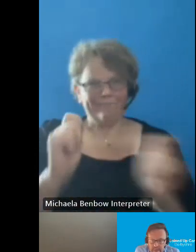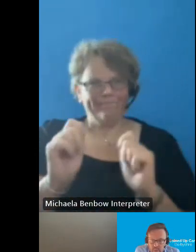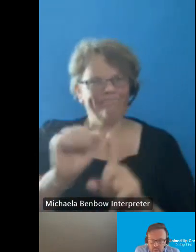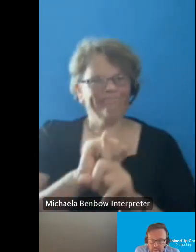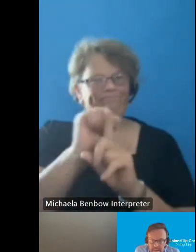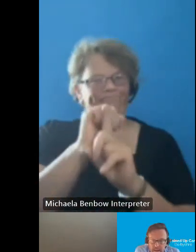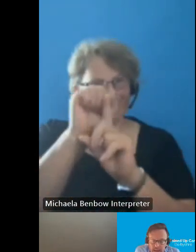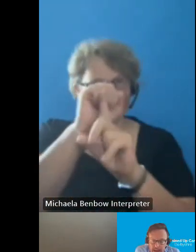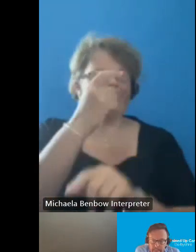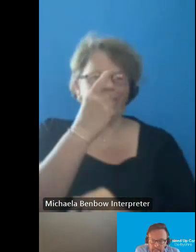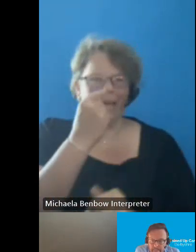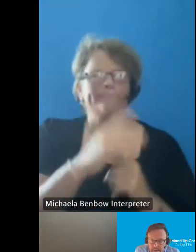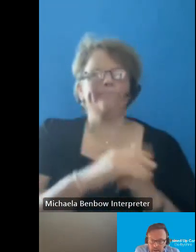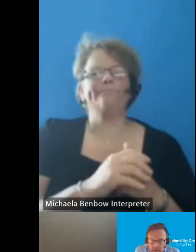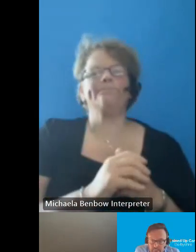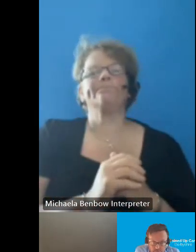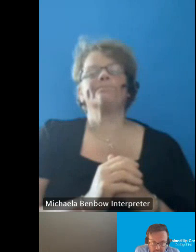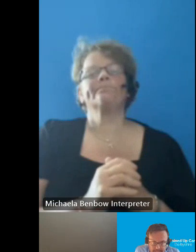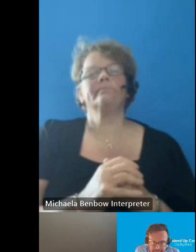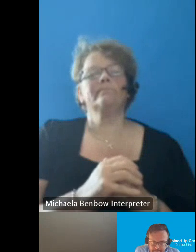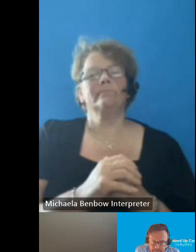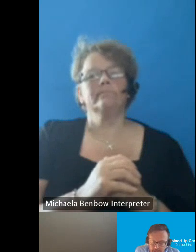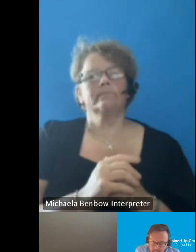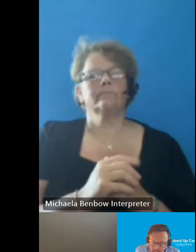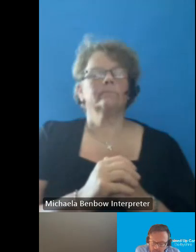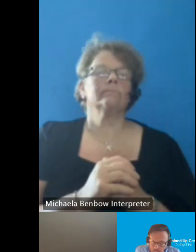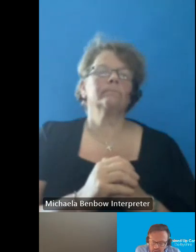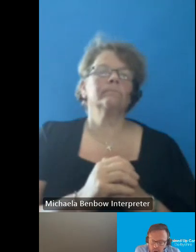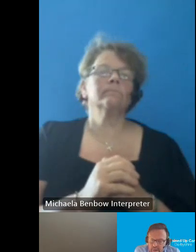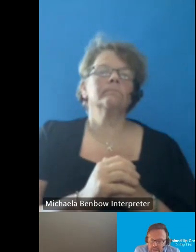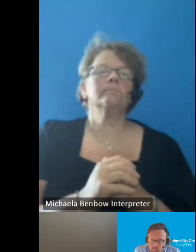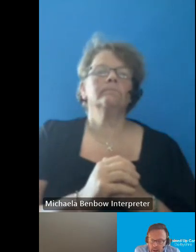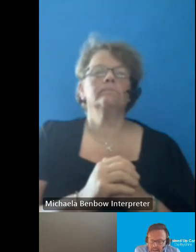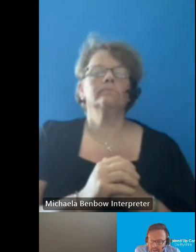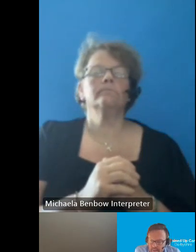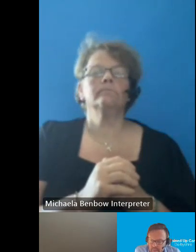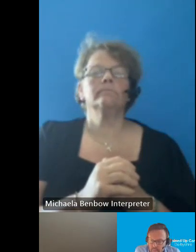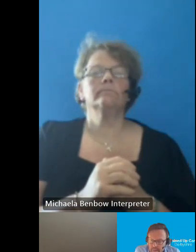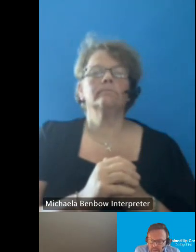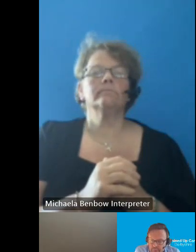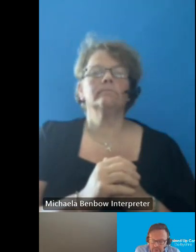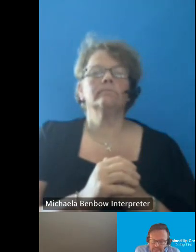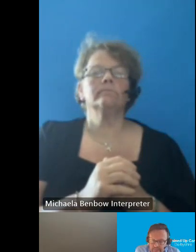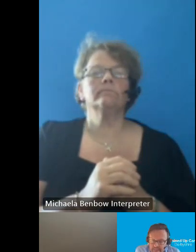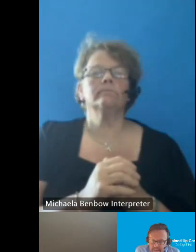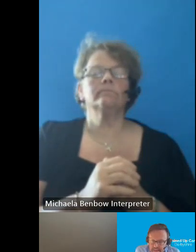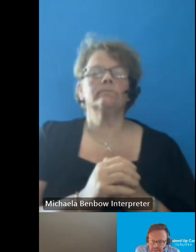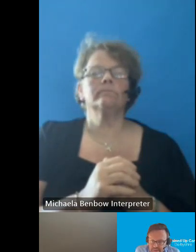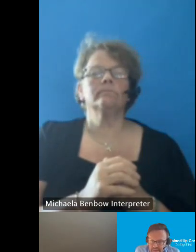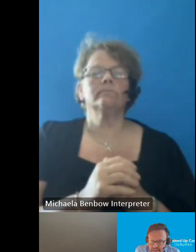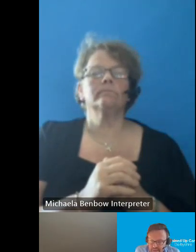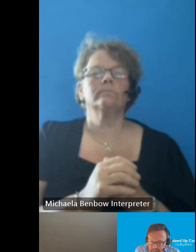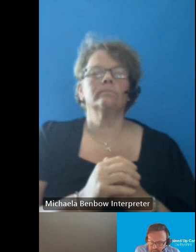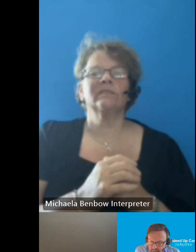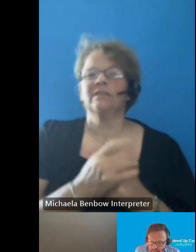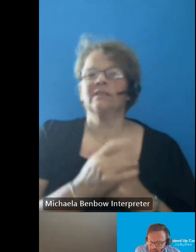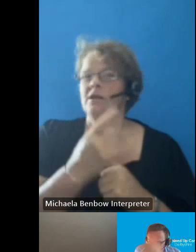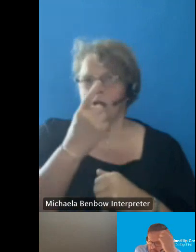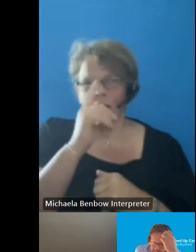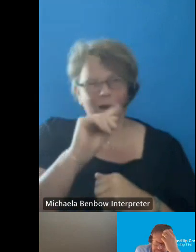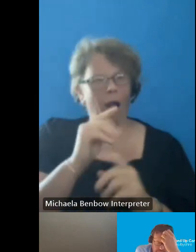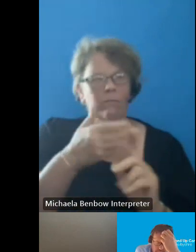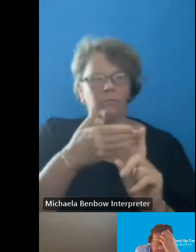we really will be progressing. We can't get away from the productivity and efficiency